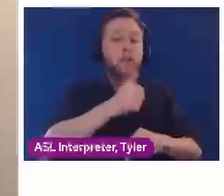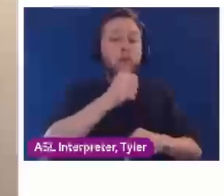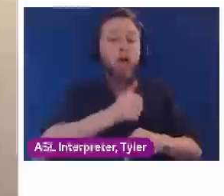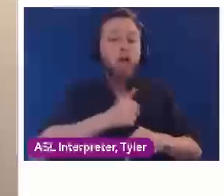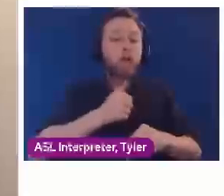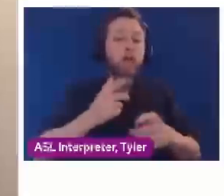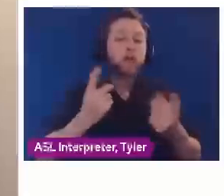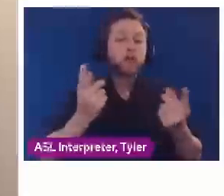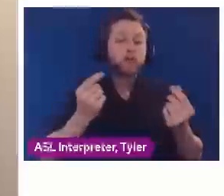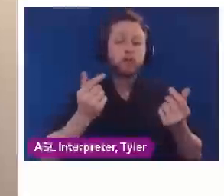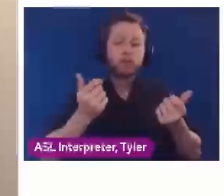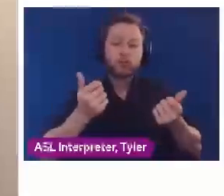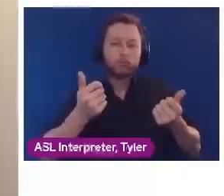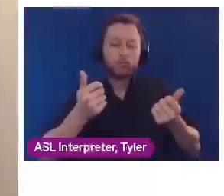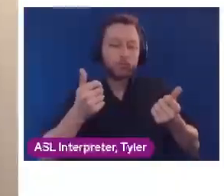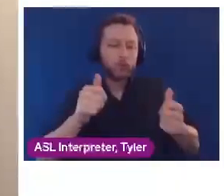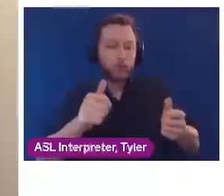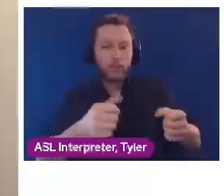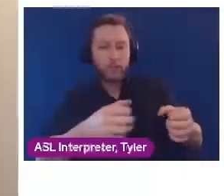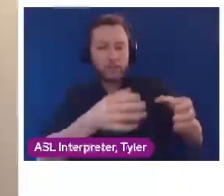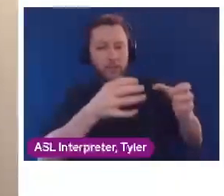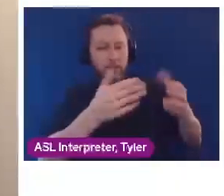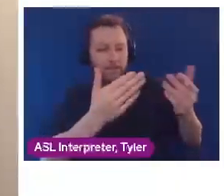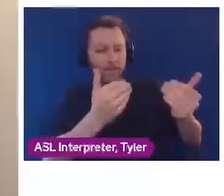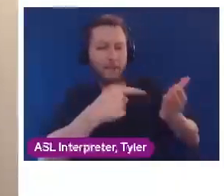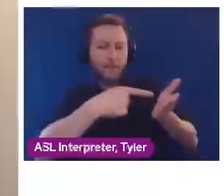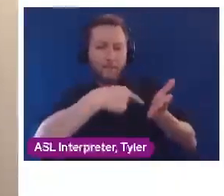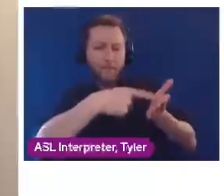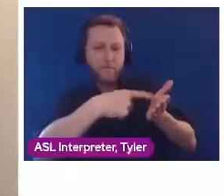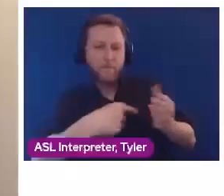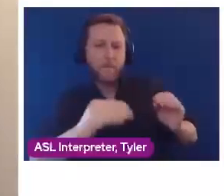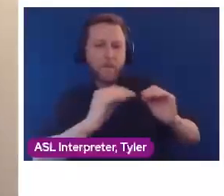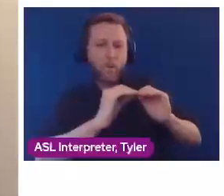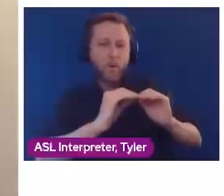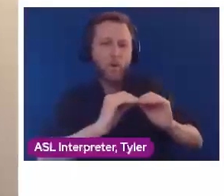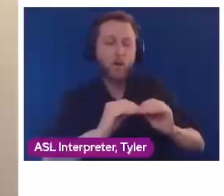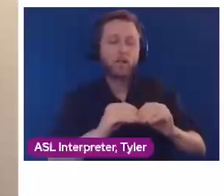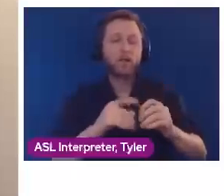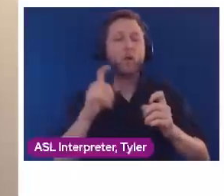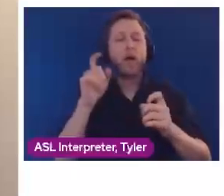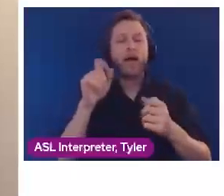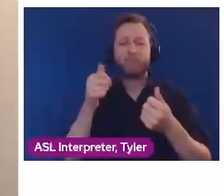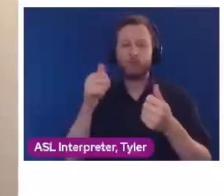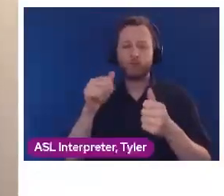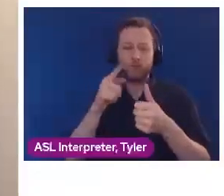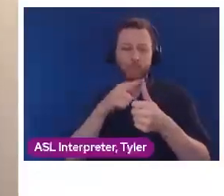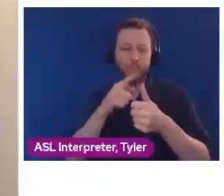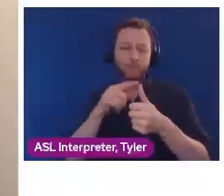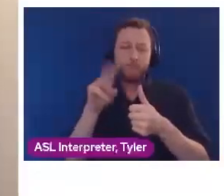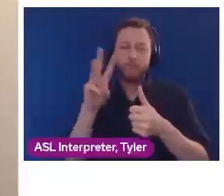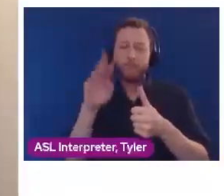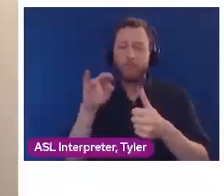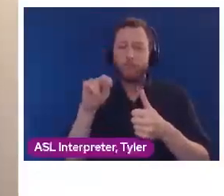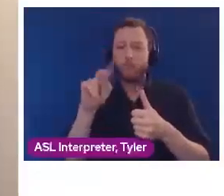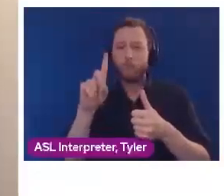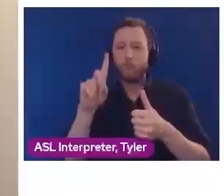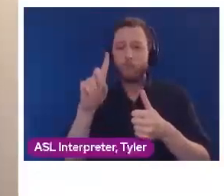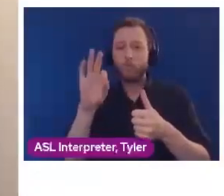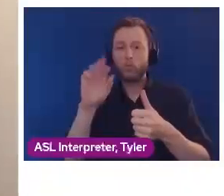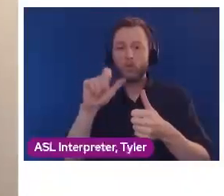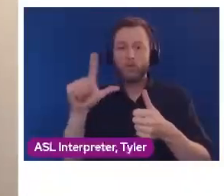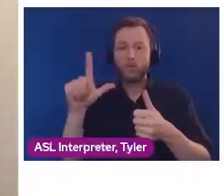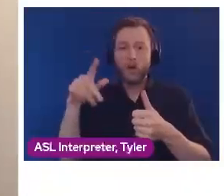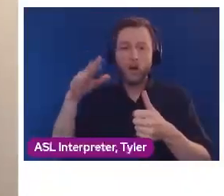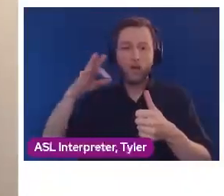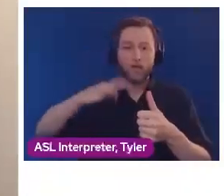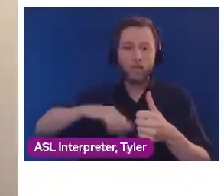shake our pockets. And so we have to make sure that we start entertaining options like a windfall profits tax. We need to be exploring antitrust.